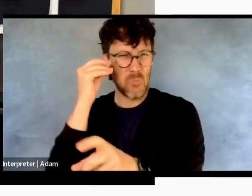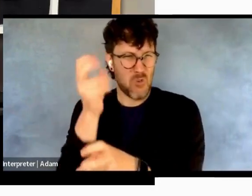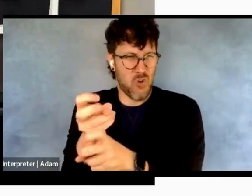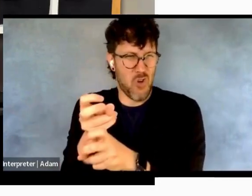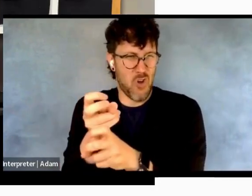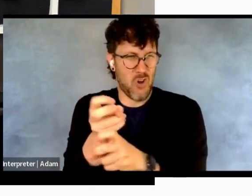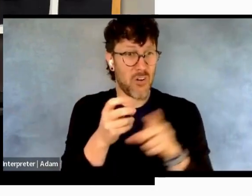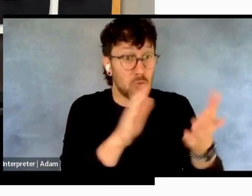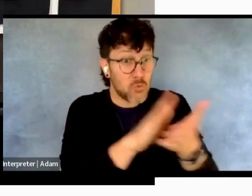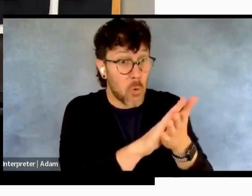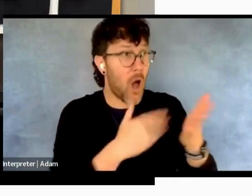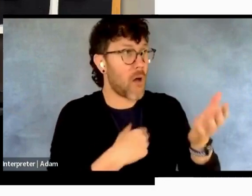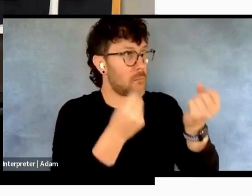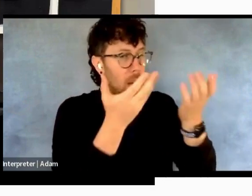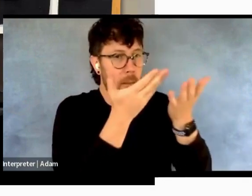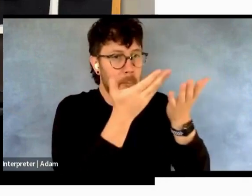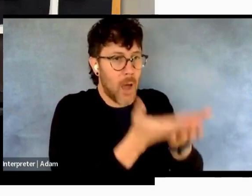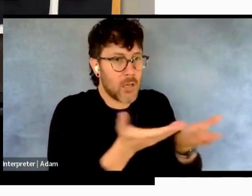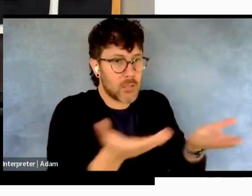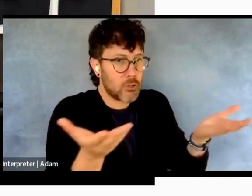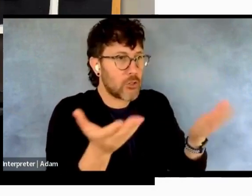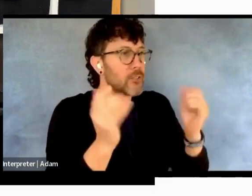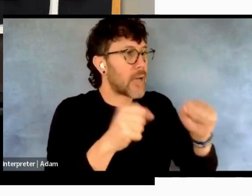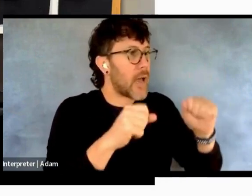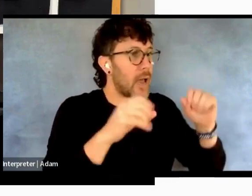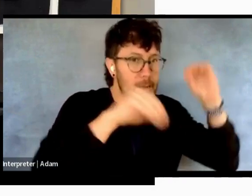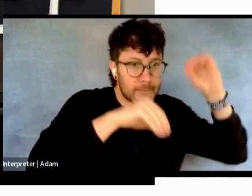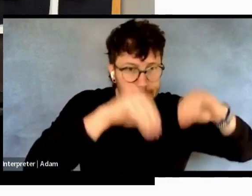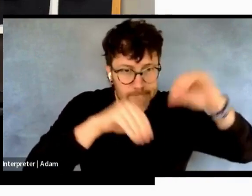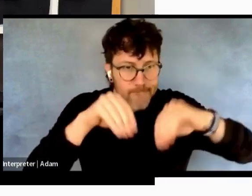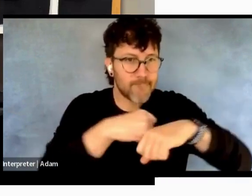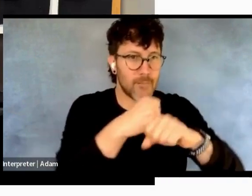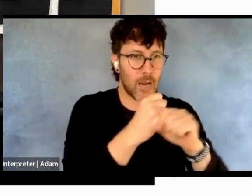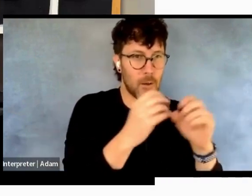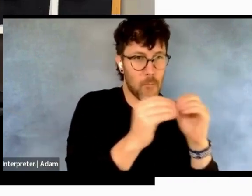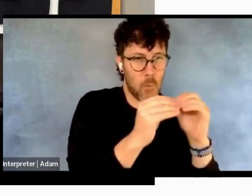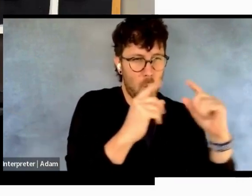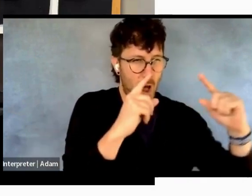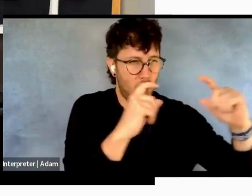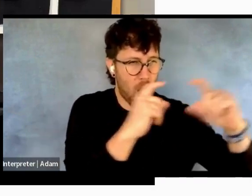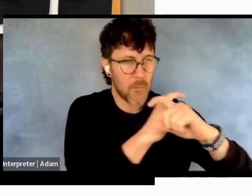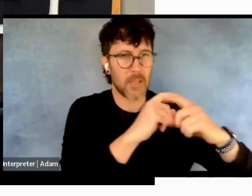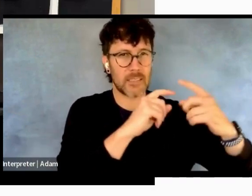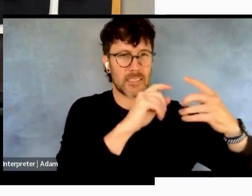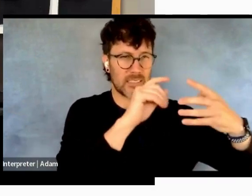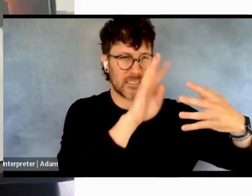these materials to create this more complex schedule system.